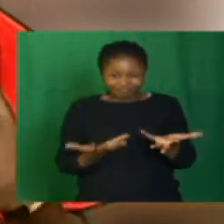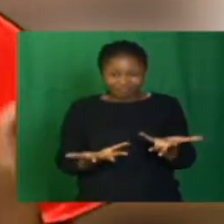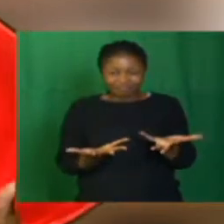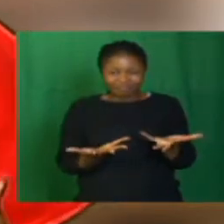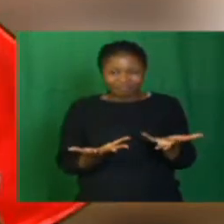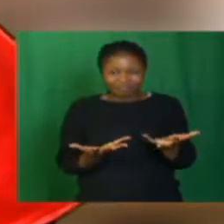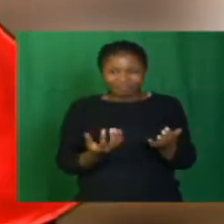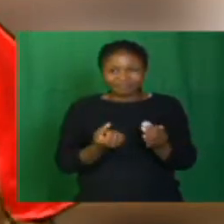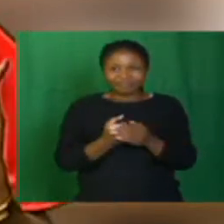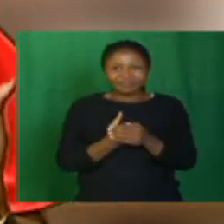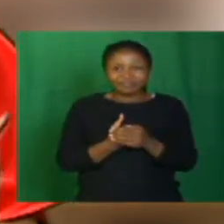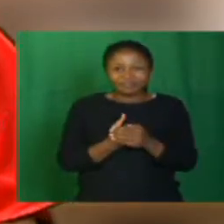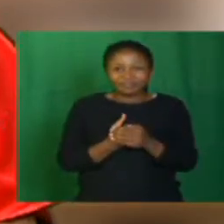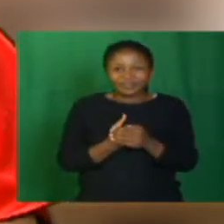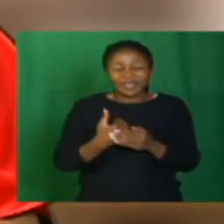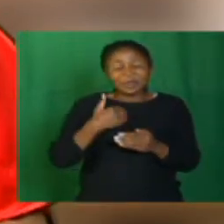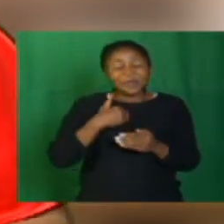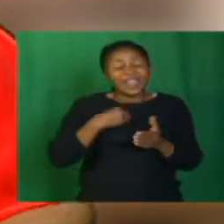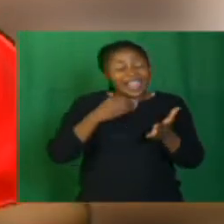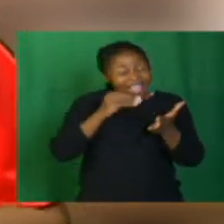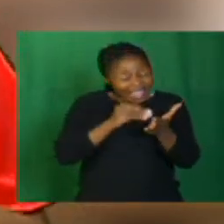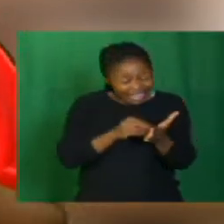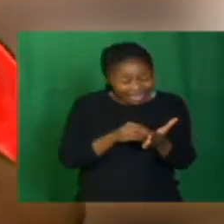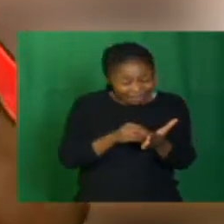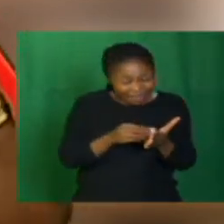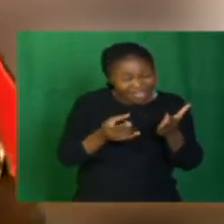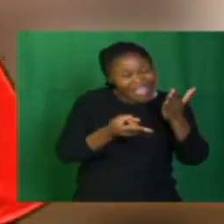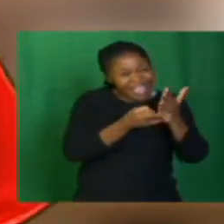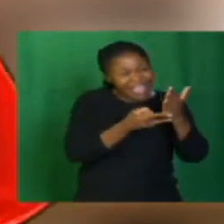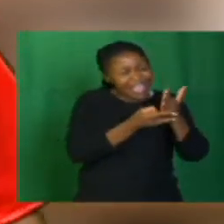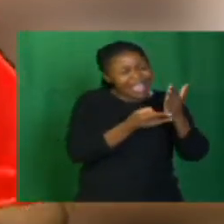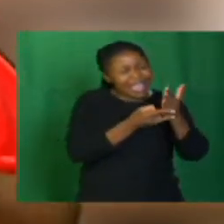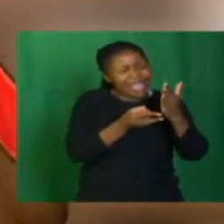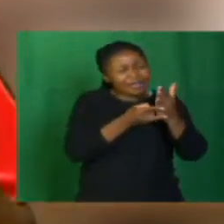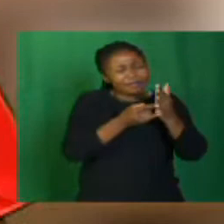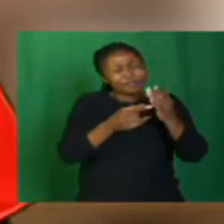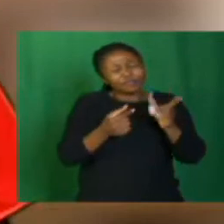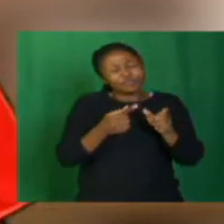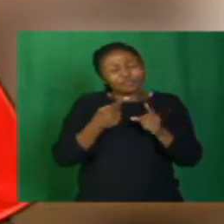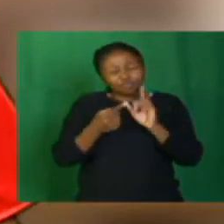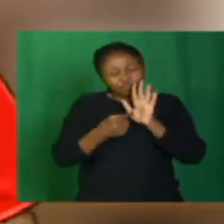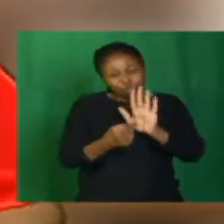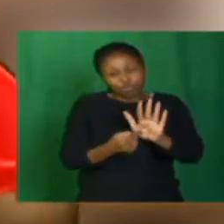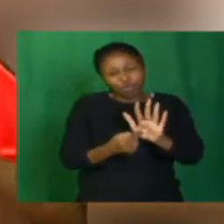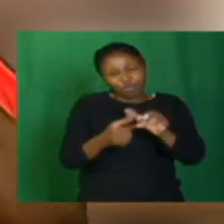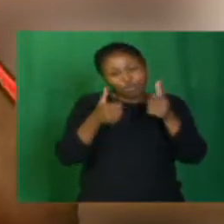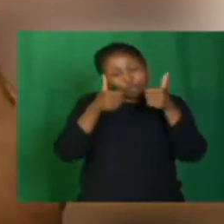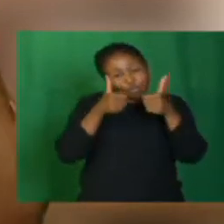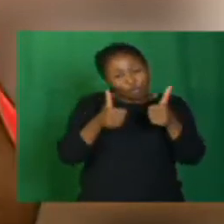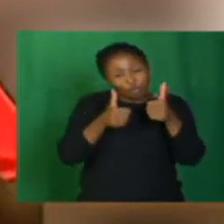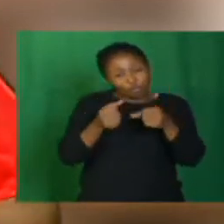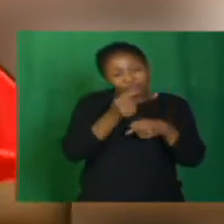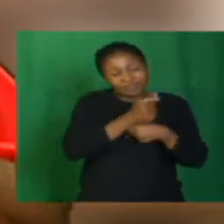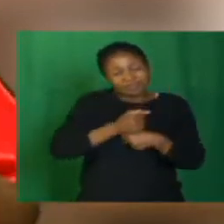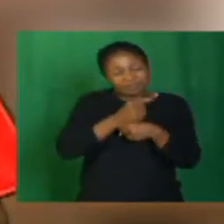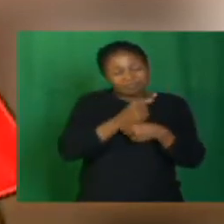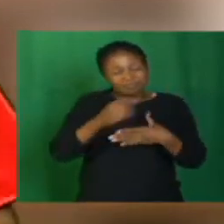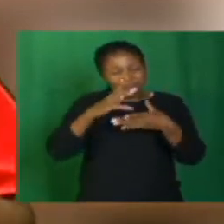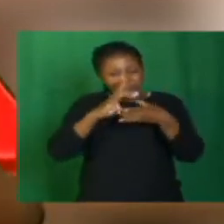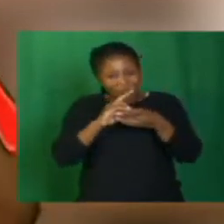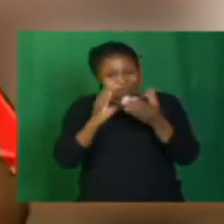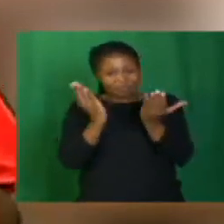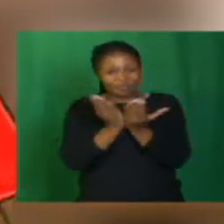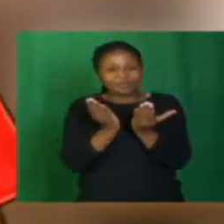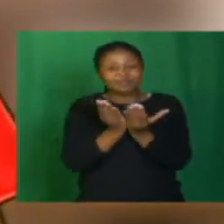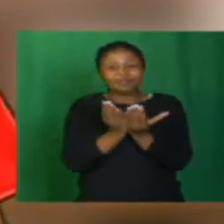have marketed homeschooling. I have affirmed that homeschooling is the best